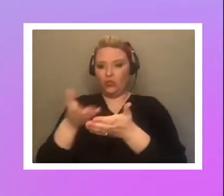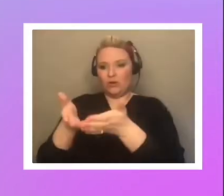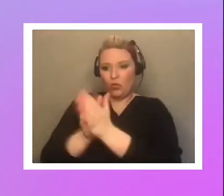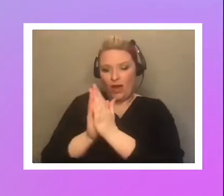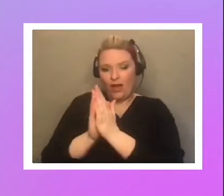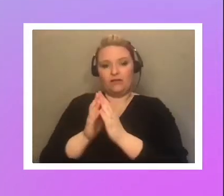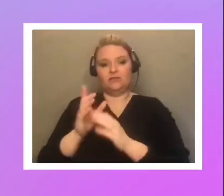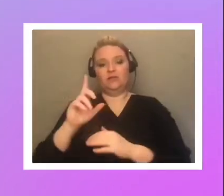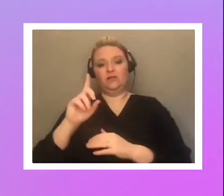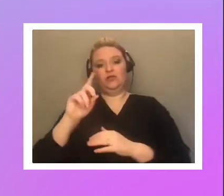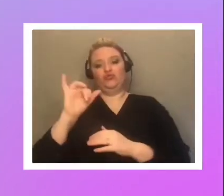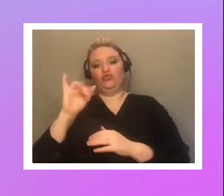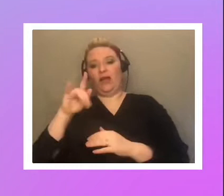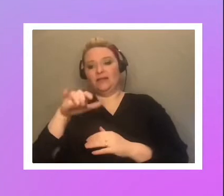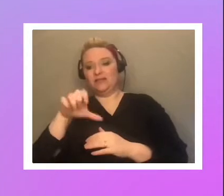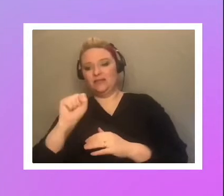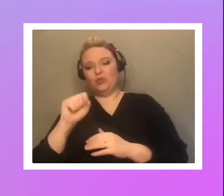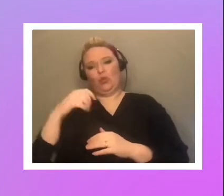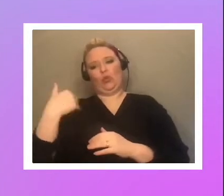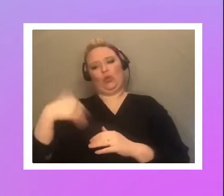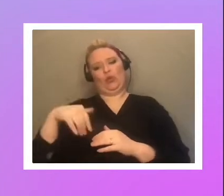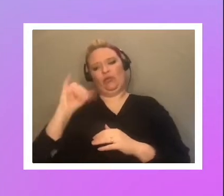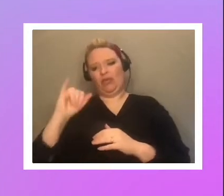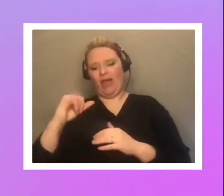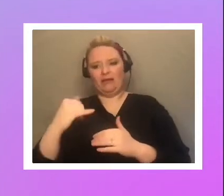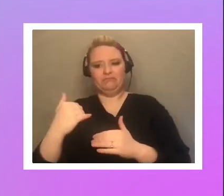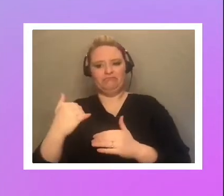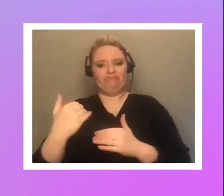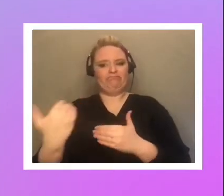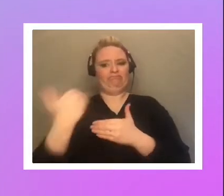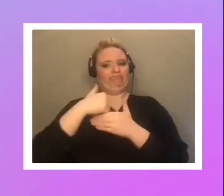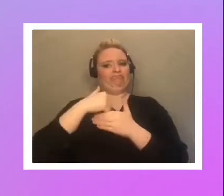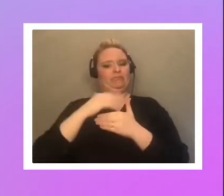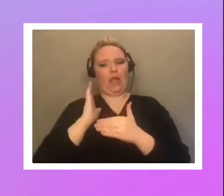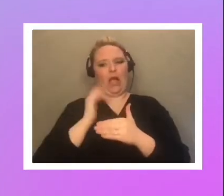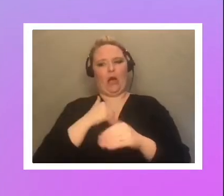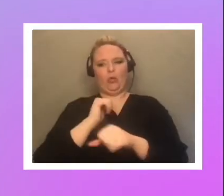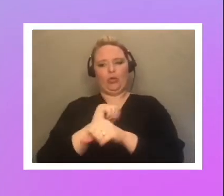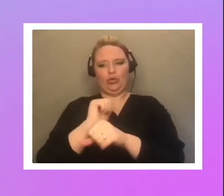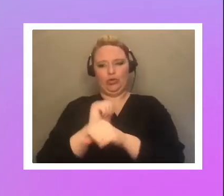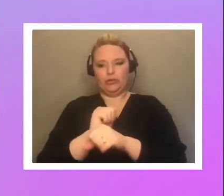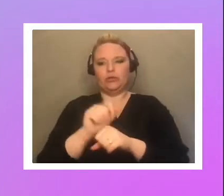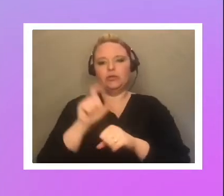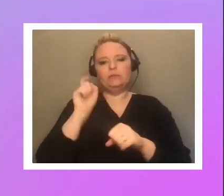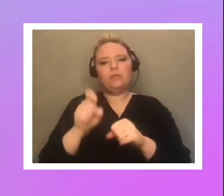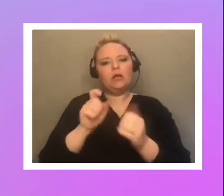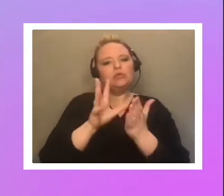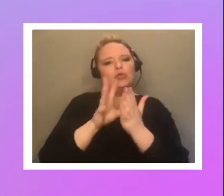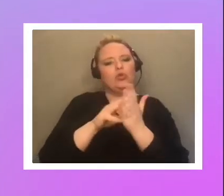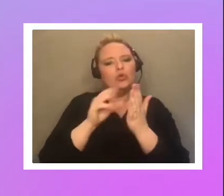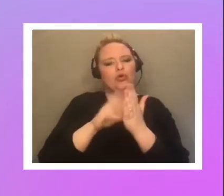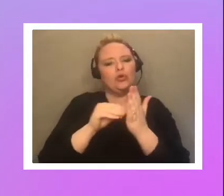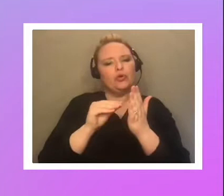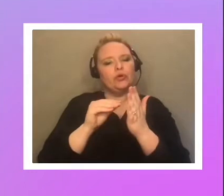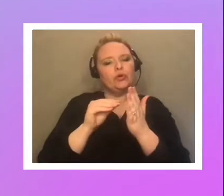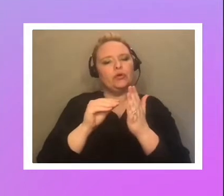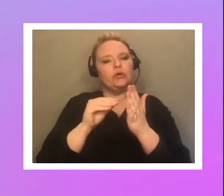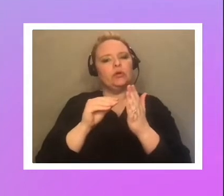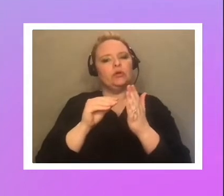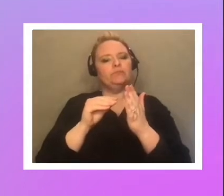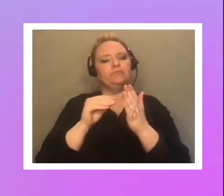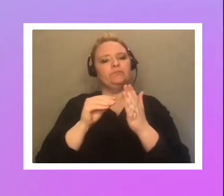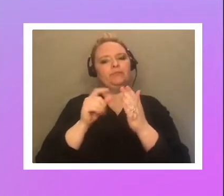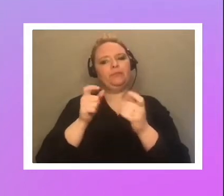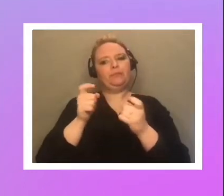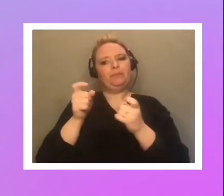directives that hinder your team's work. And you'll need to learn the fine art of managing